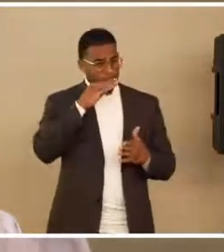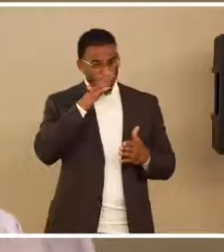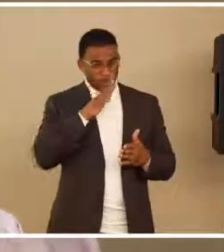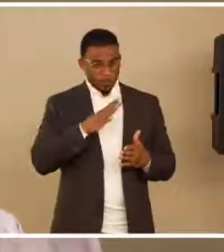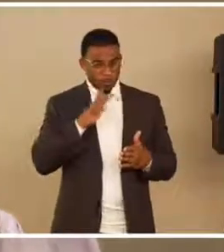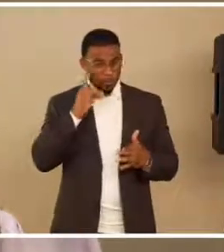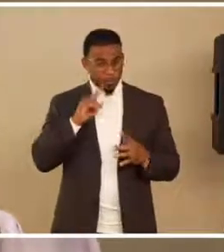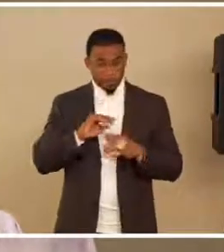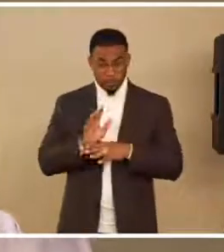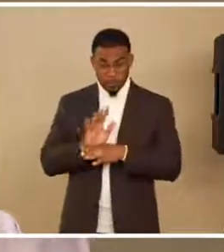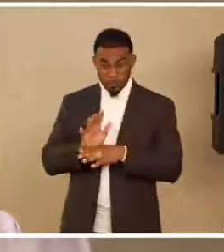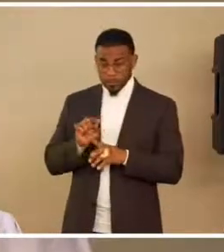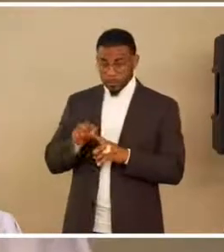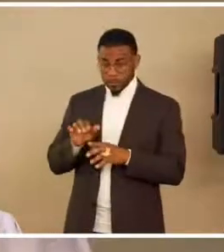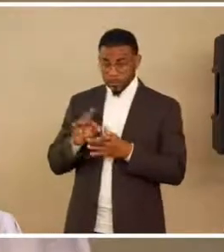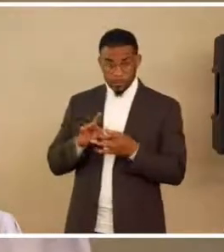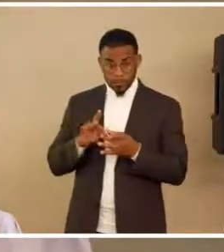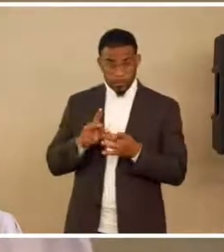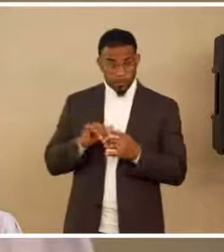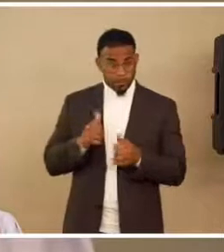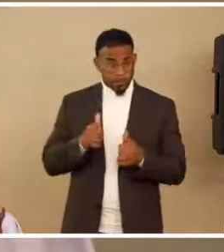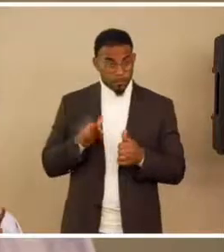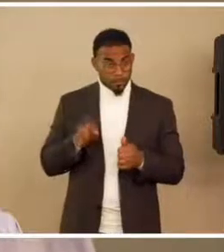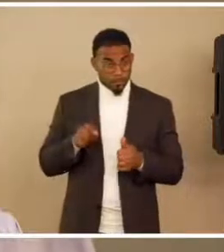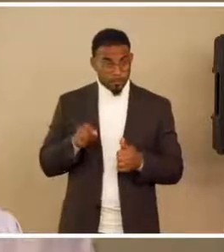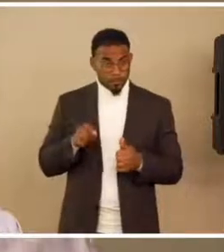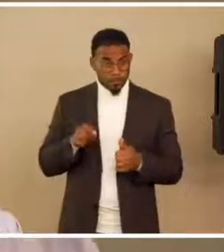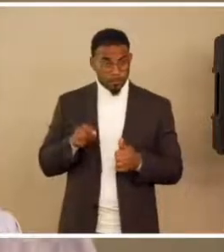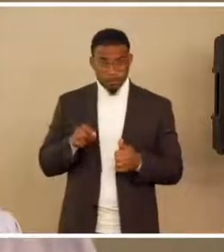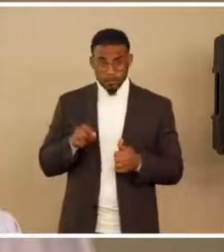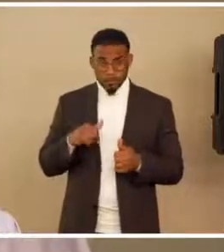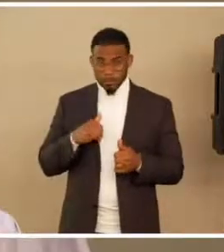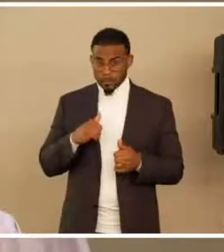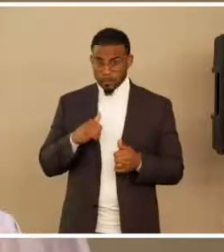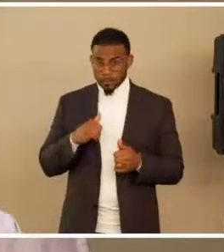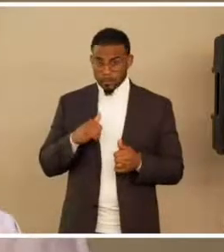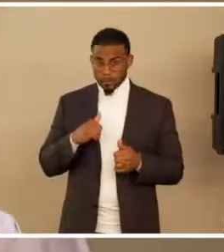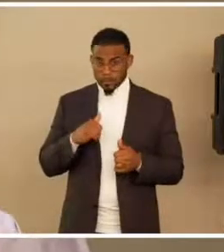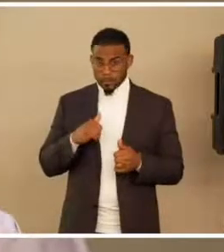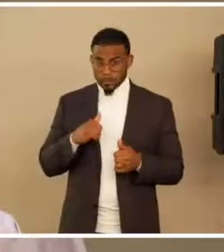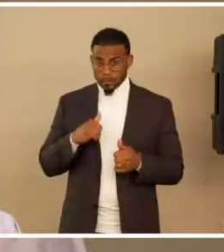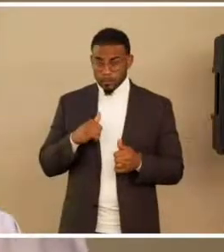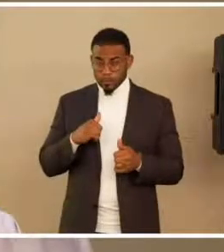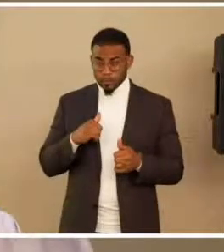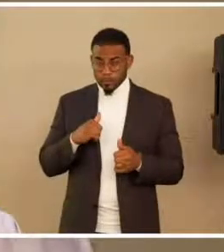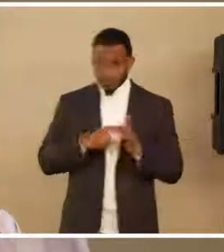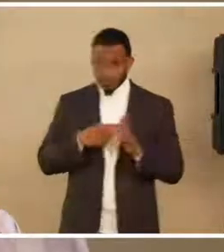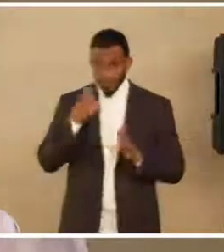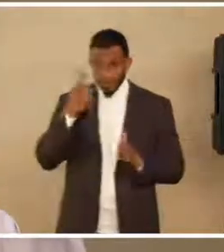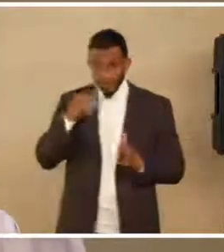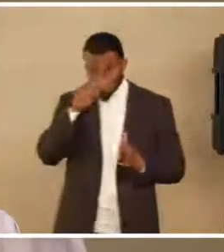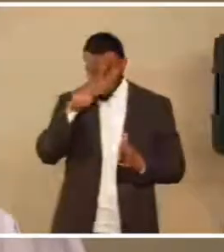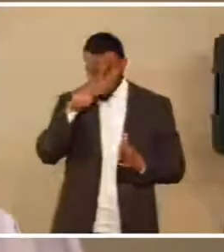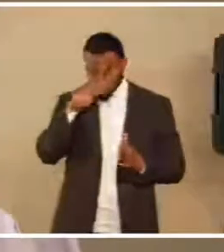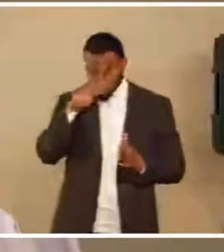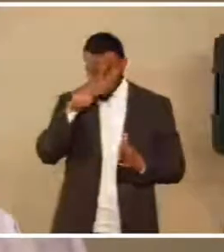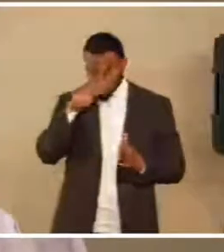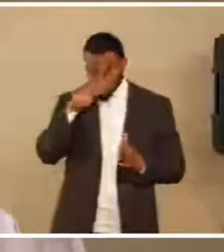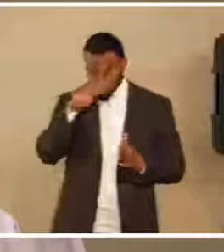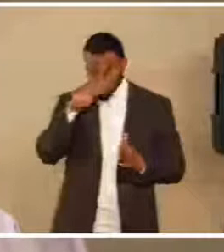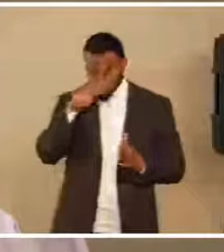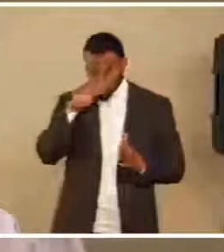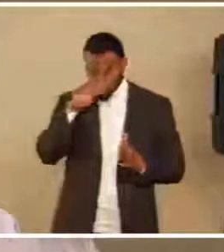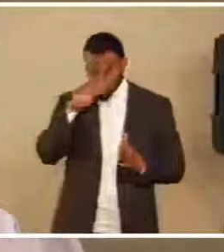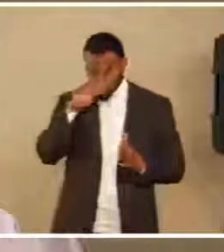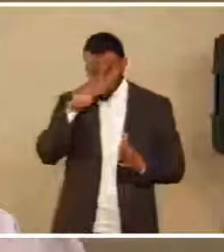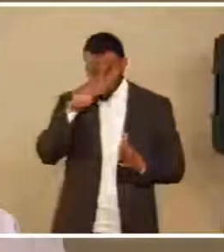For example, the film that she mentions, in which she's not on the poster, was not meant for a black woman. The